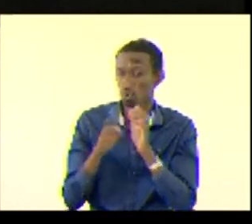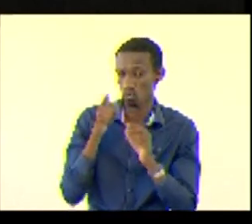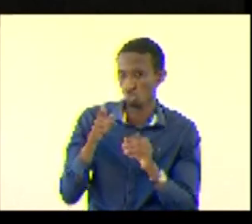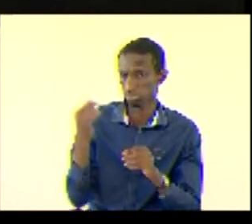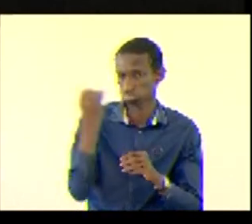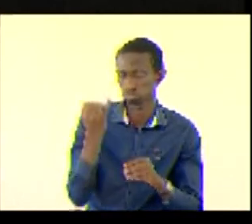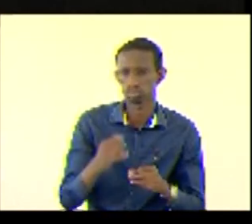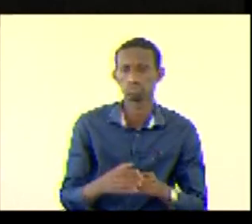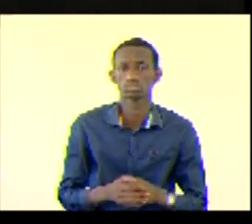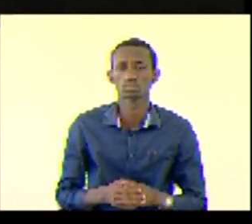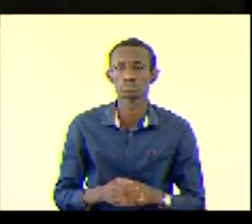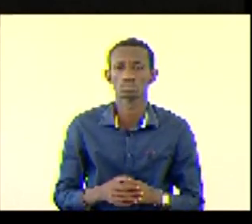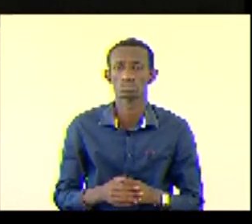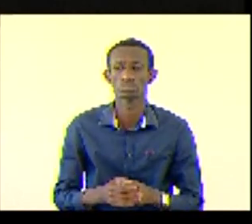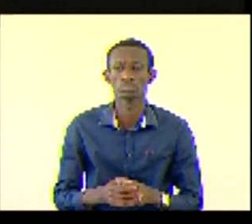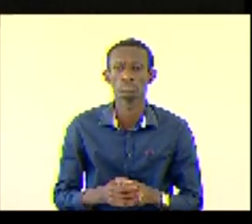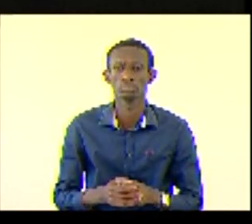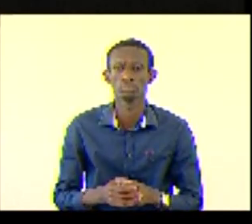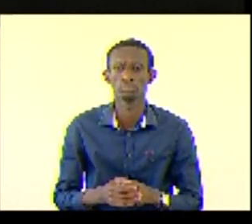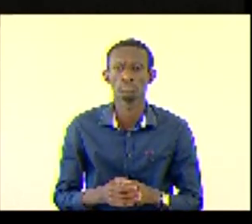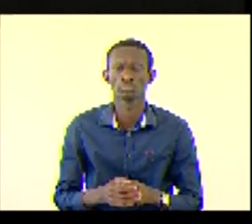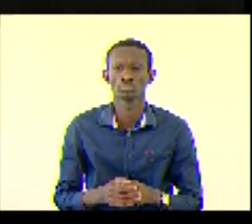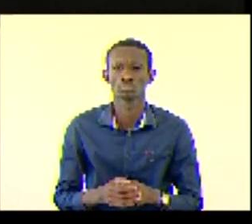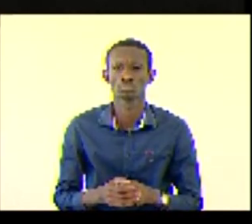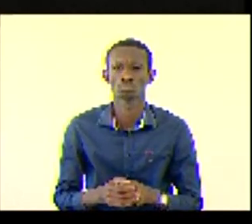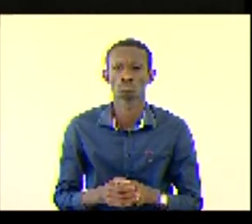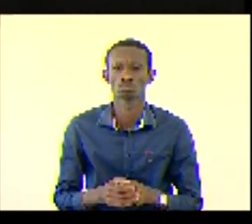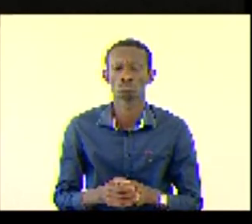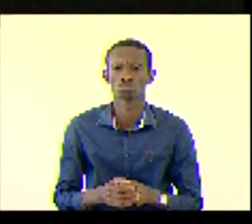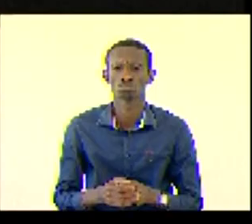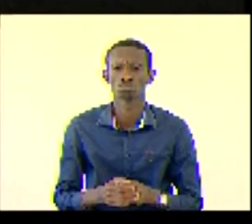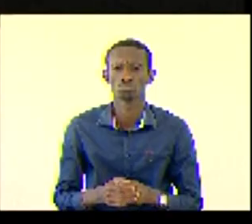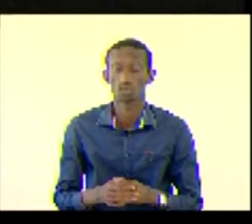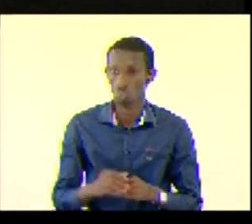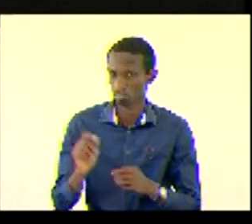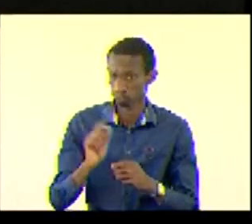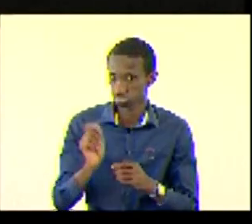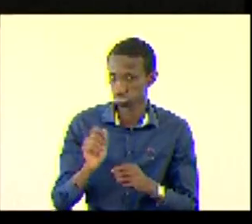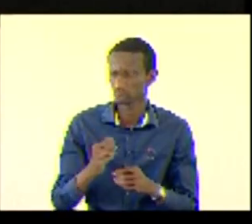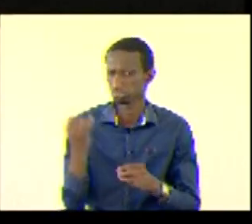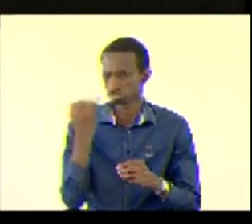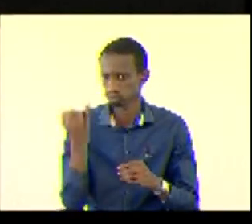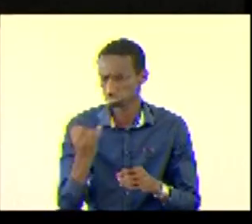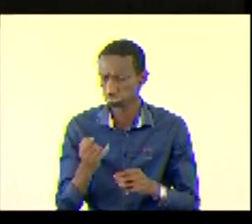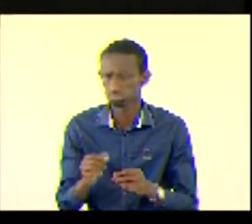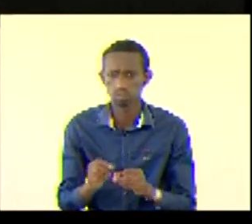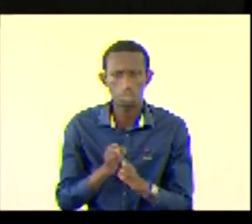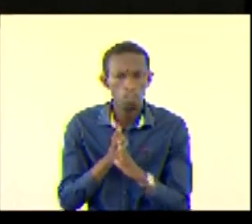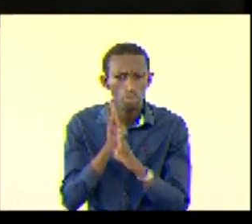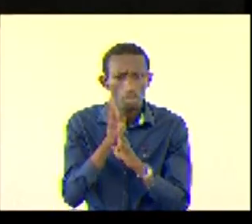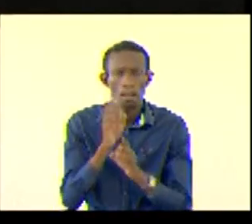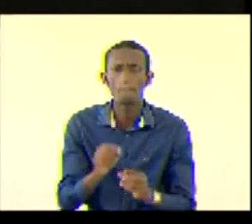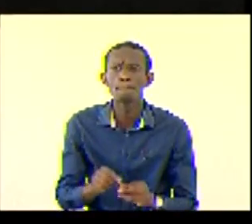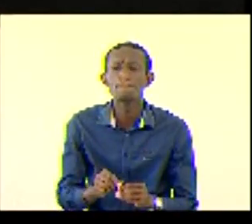draw a perpendicular line or a straight line until it touches